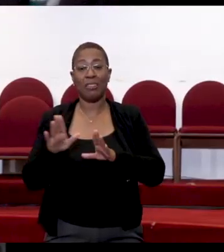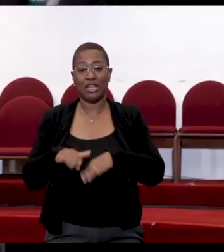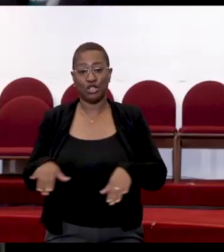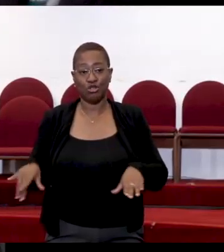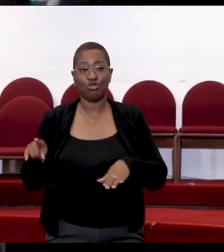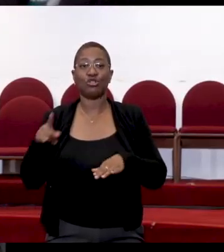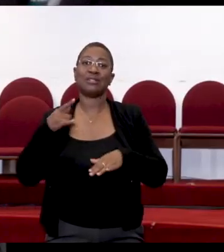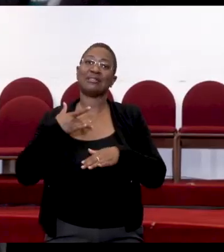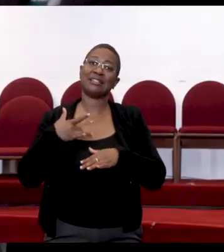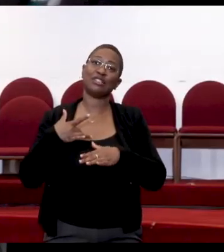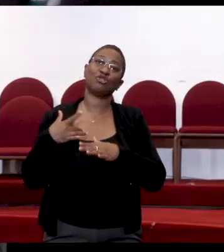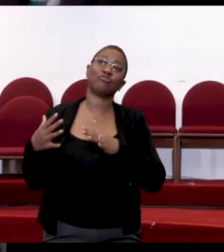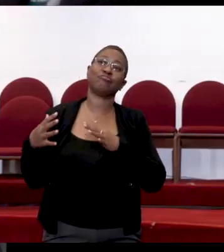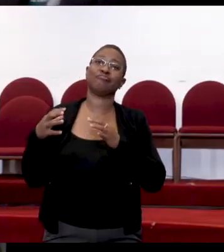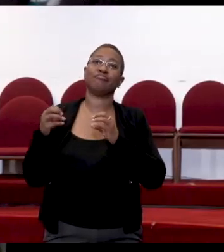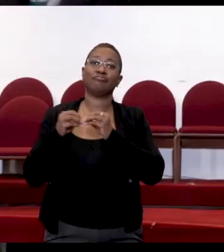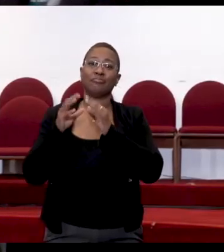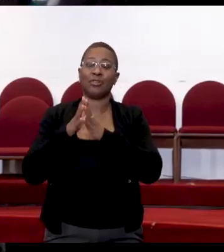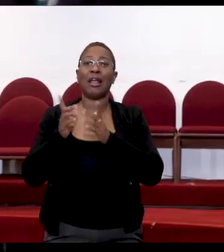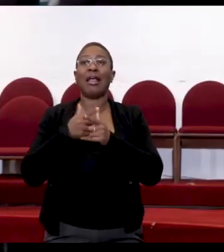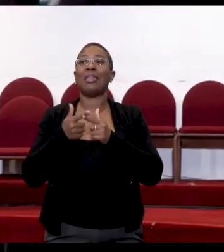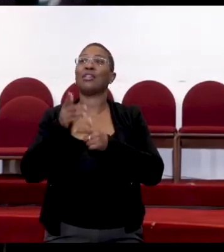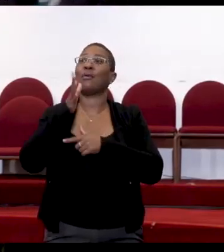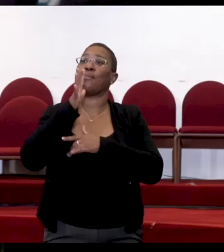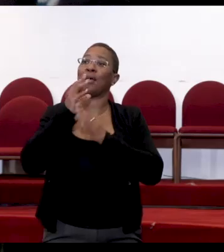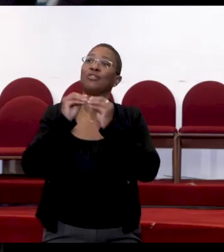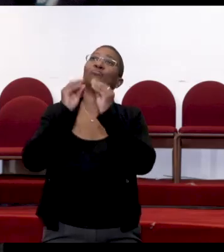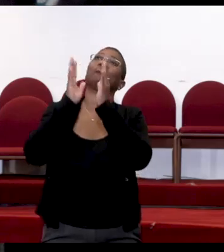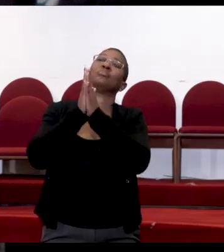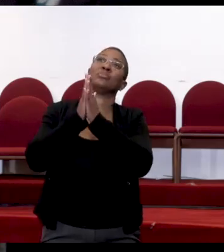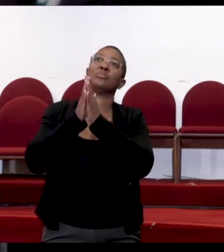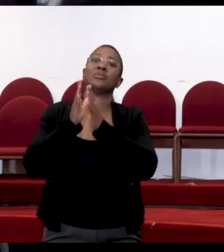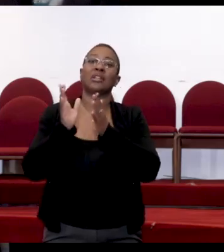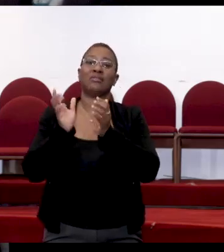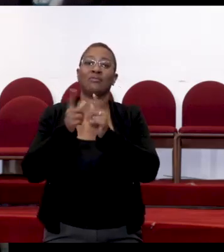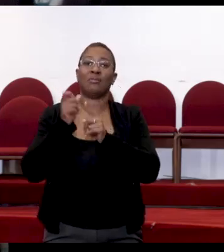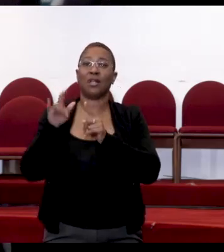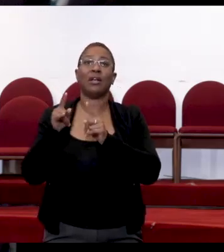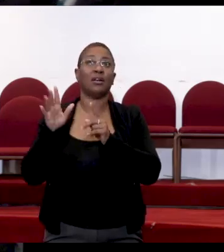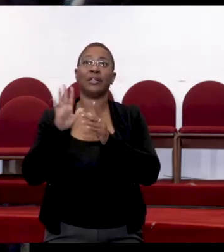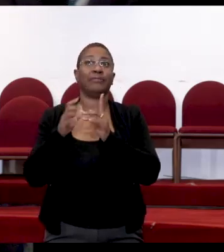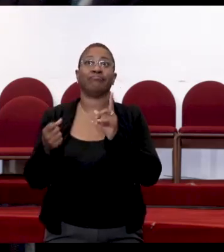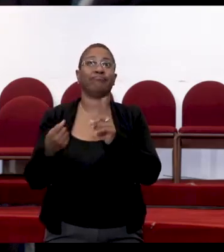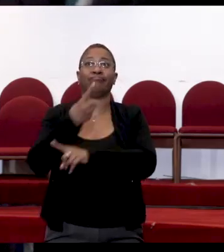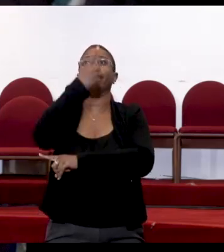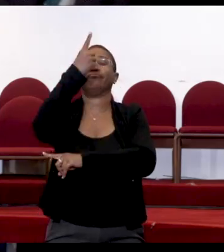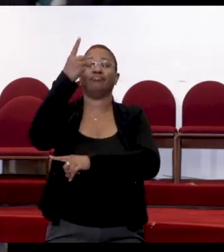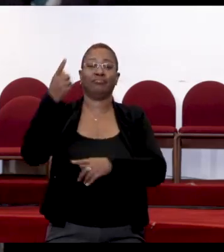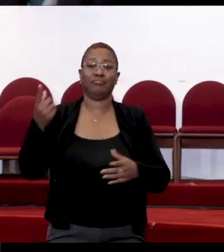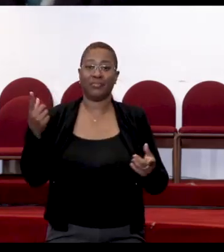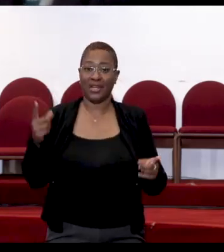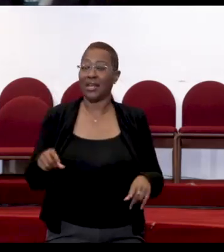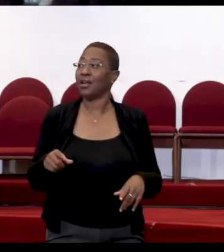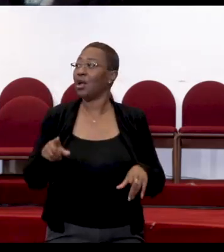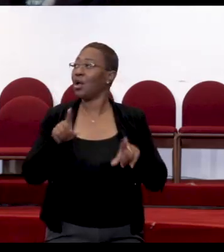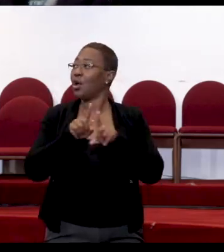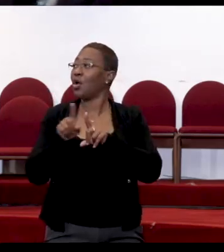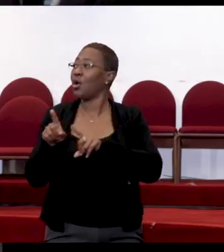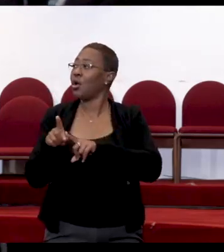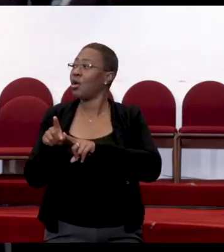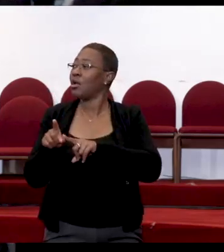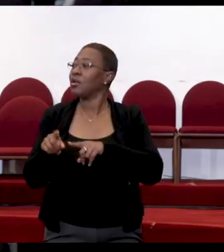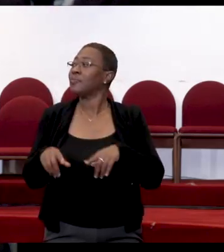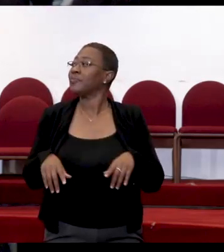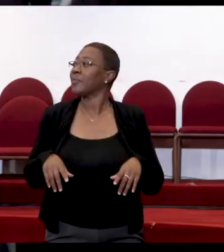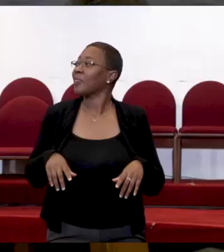get into it, and then the mothers get into it. And then from there, it could go anywhere. Yeah. Okay, thank you. I also wanted and to we also